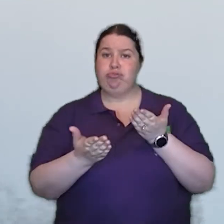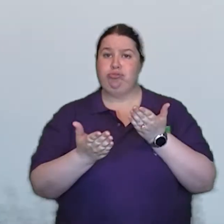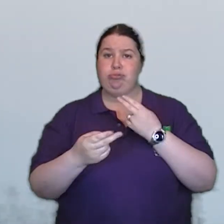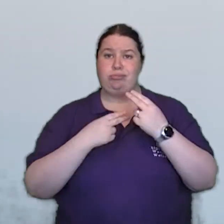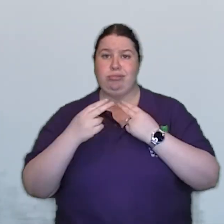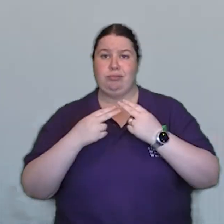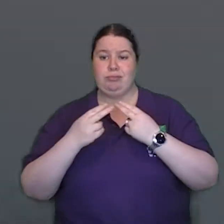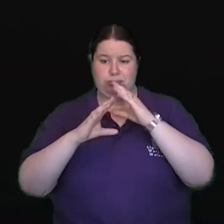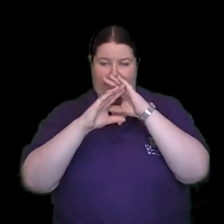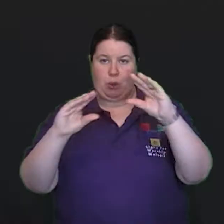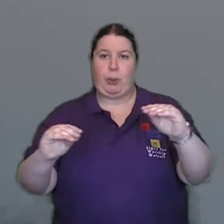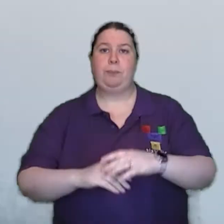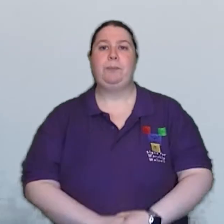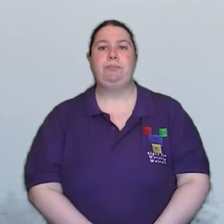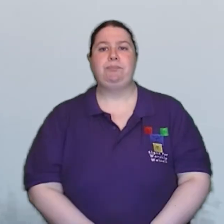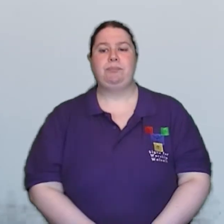this one.